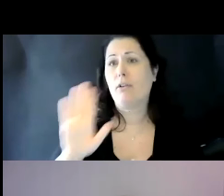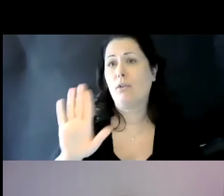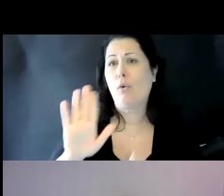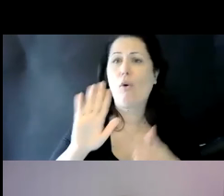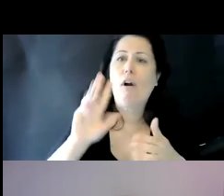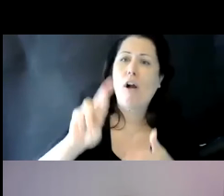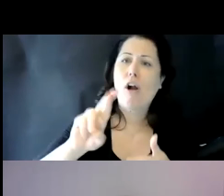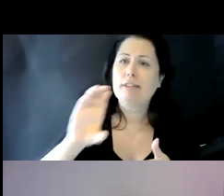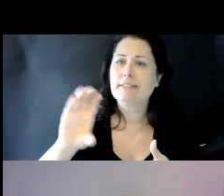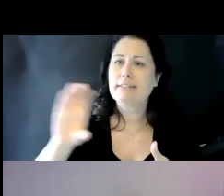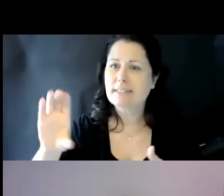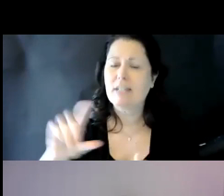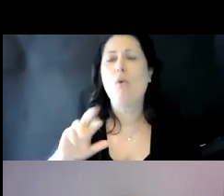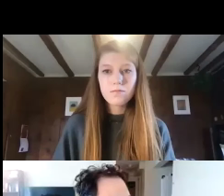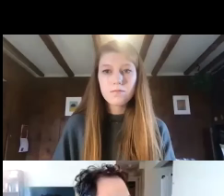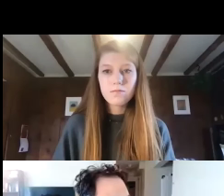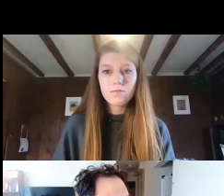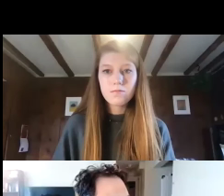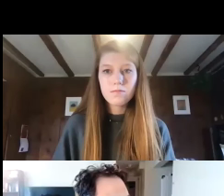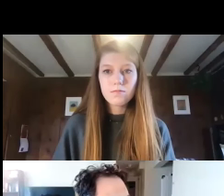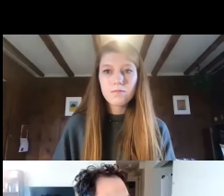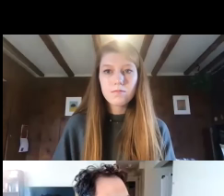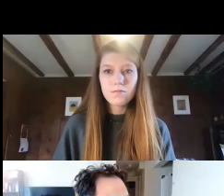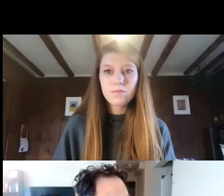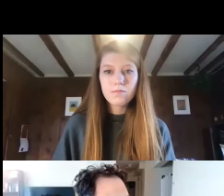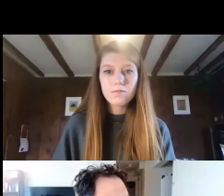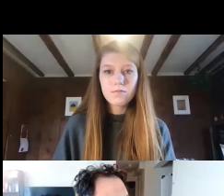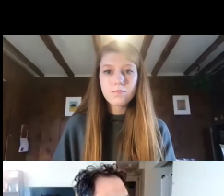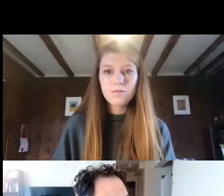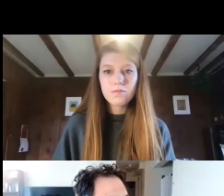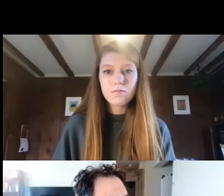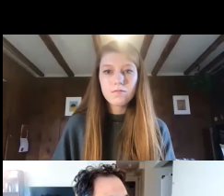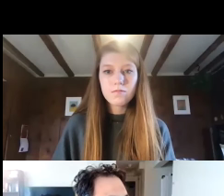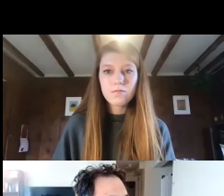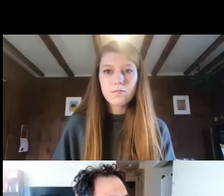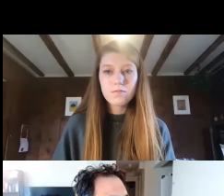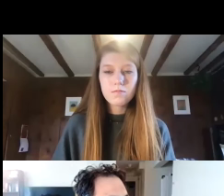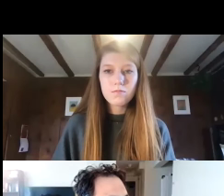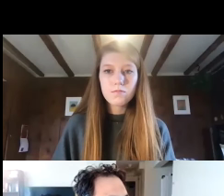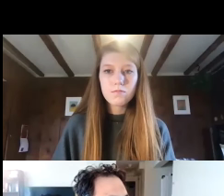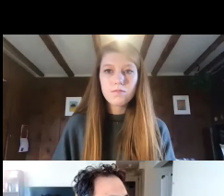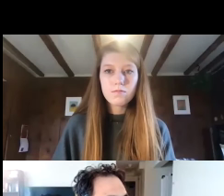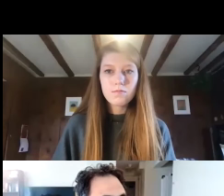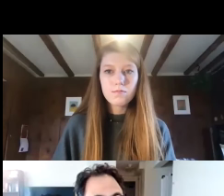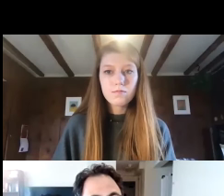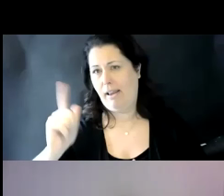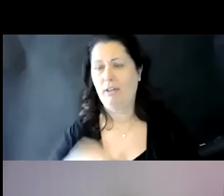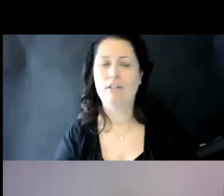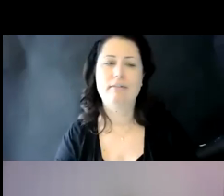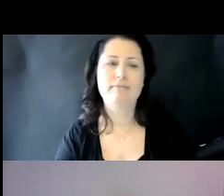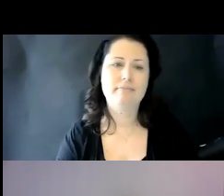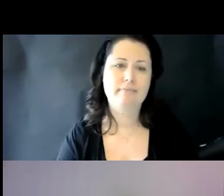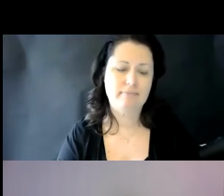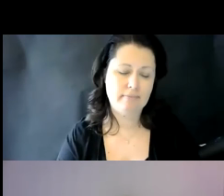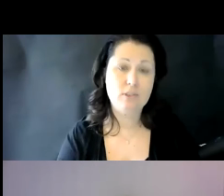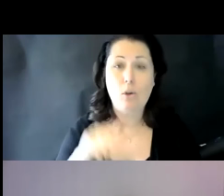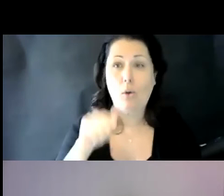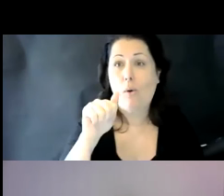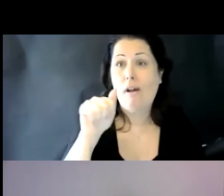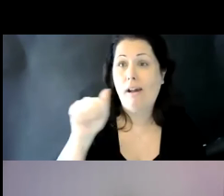there are additional options. And Hannah is going to introduce one of those for us. Now, Erin's very kindly given us a